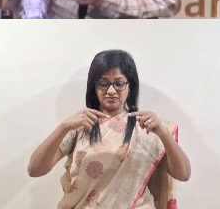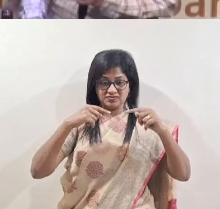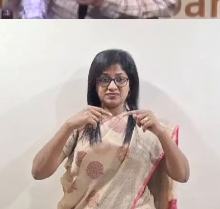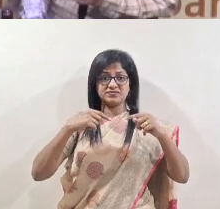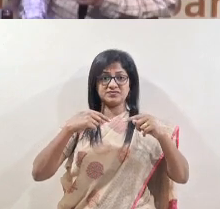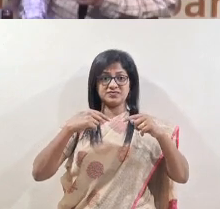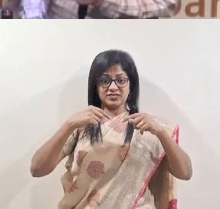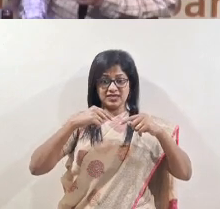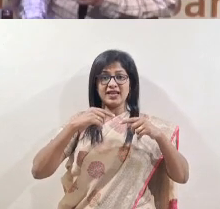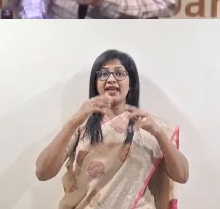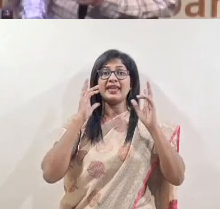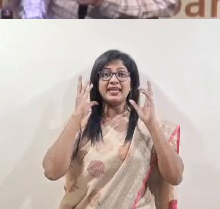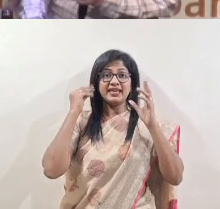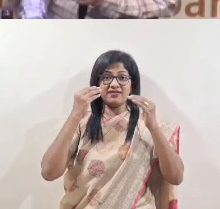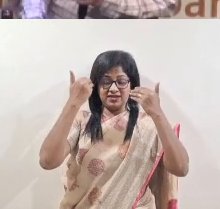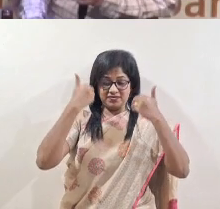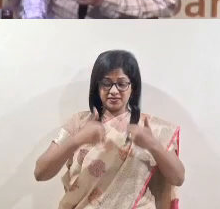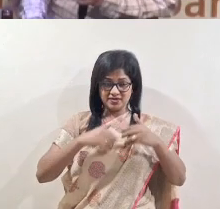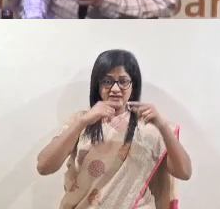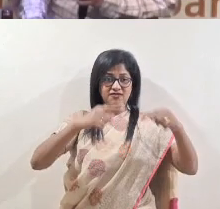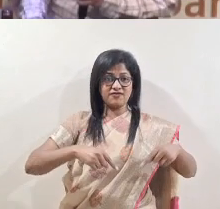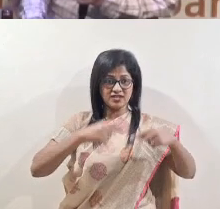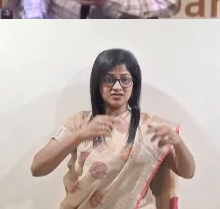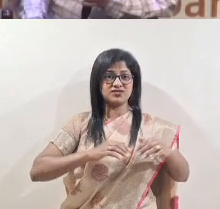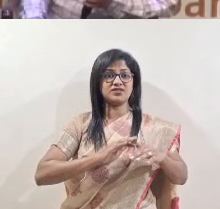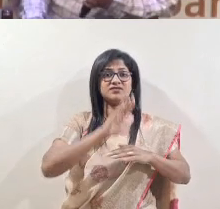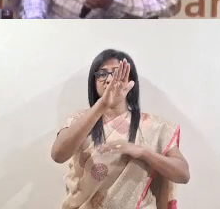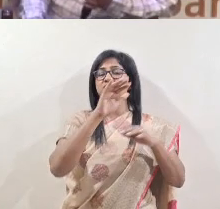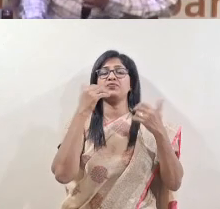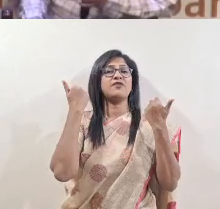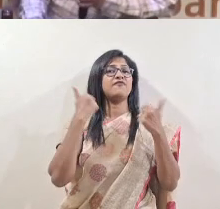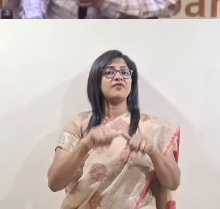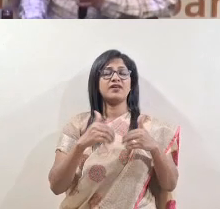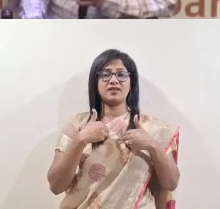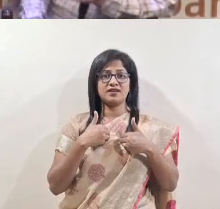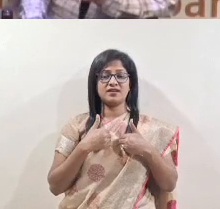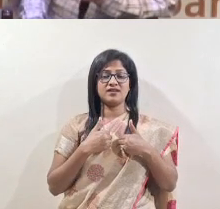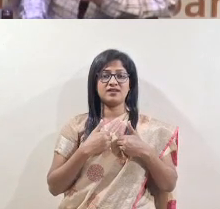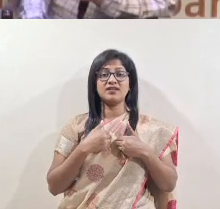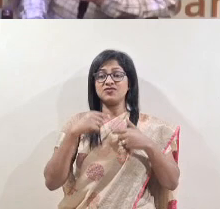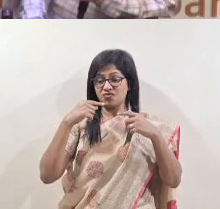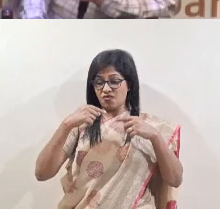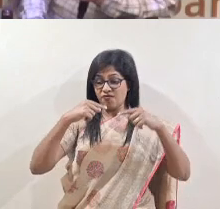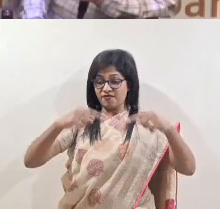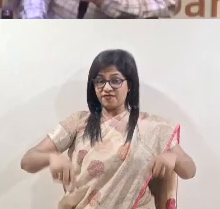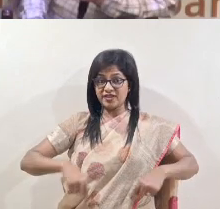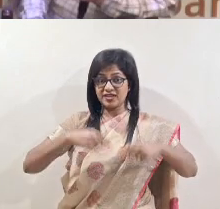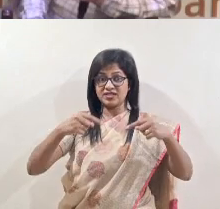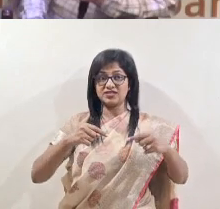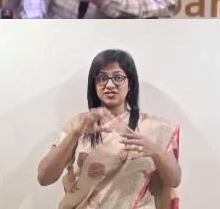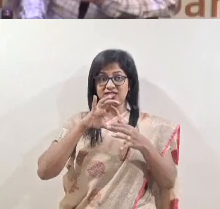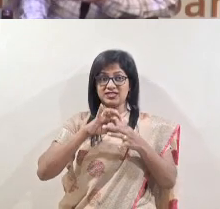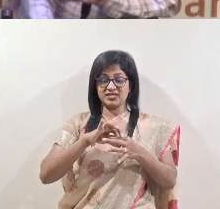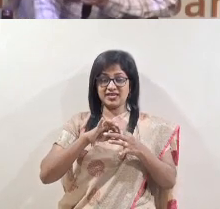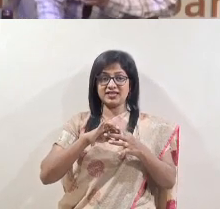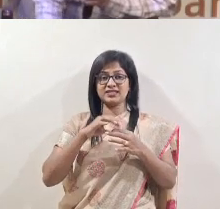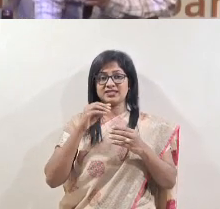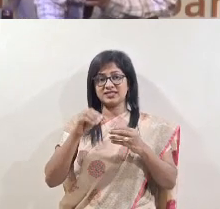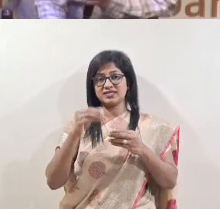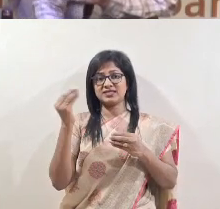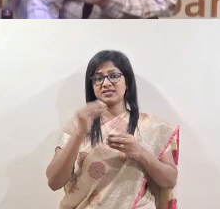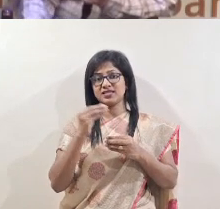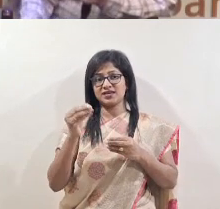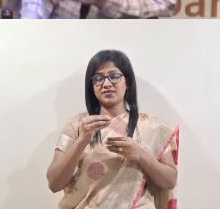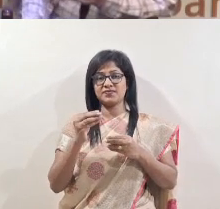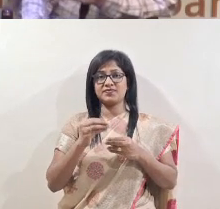lift himself on that ramp. So for wheelchairs, that's a sort of we can